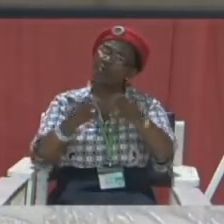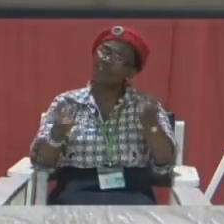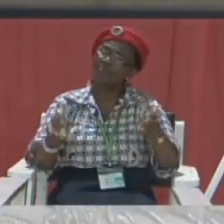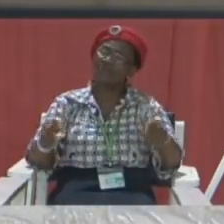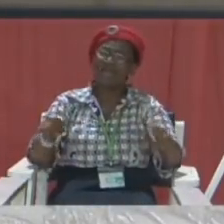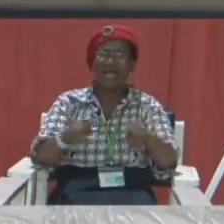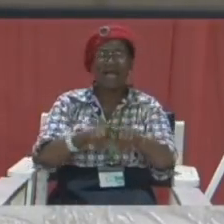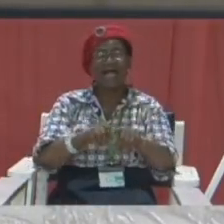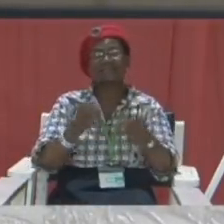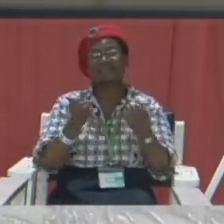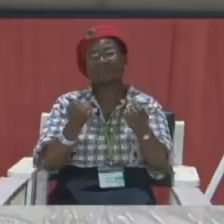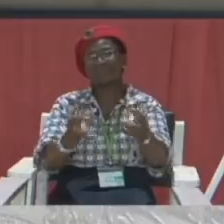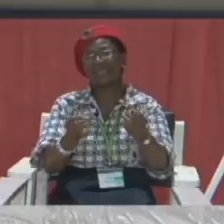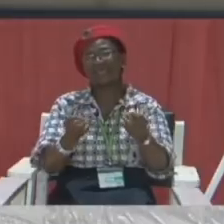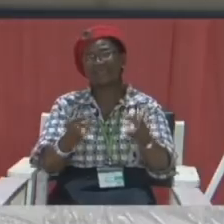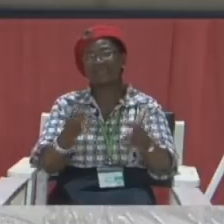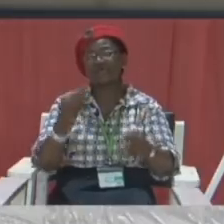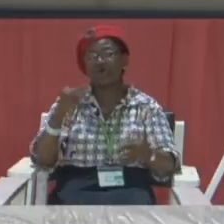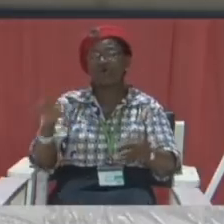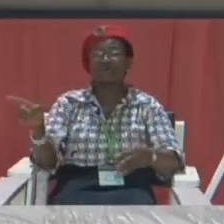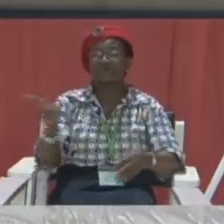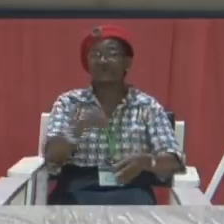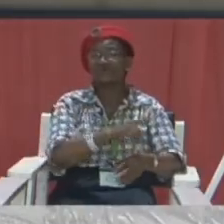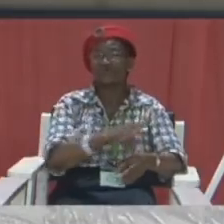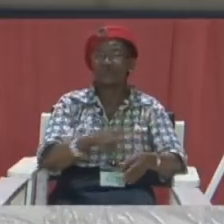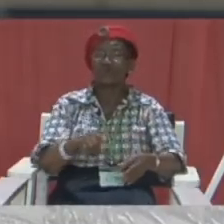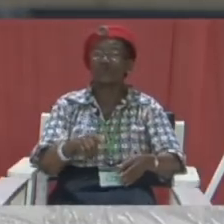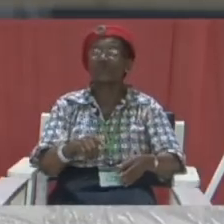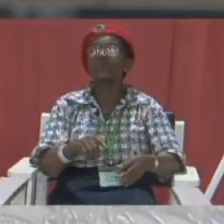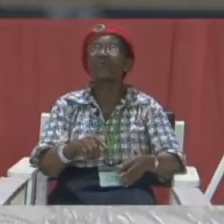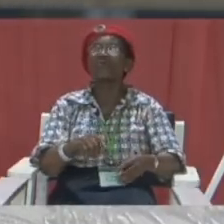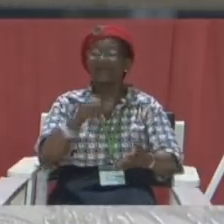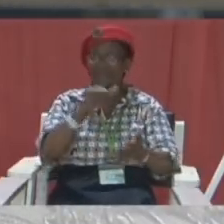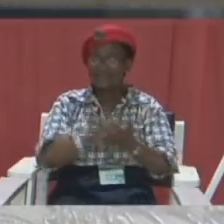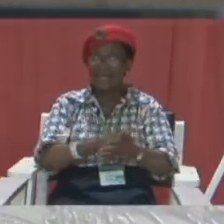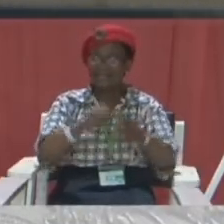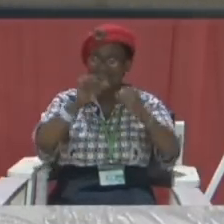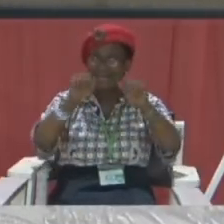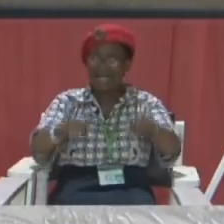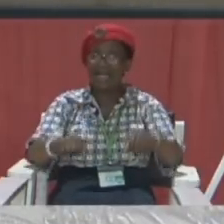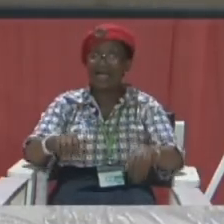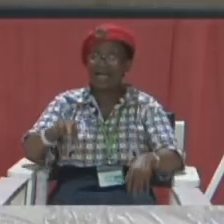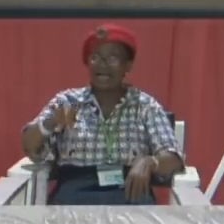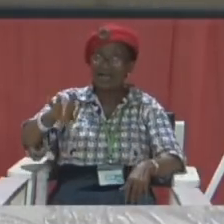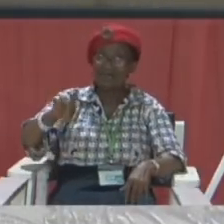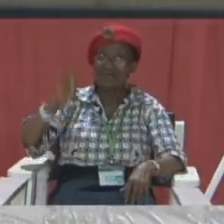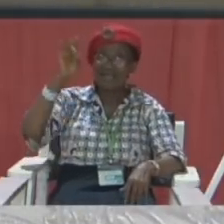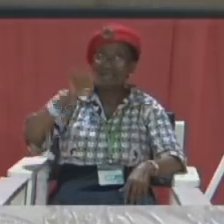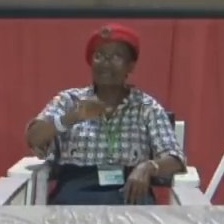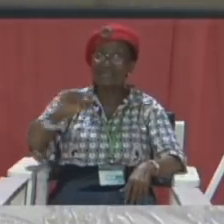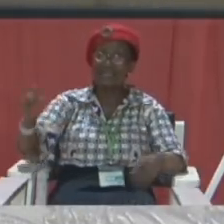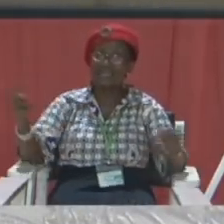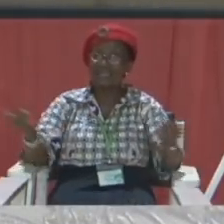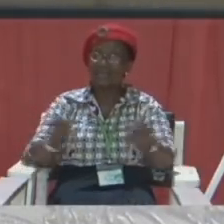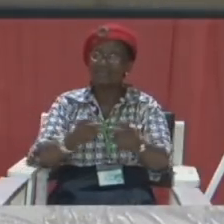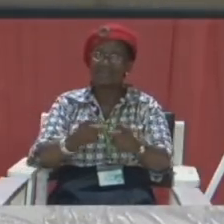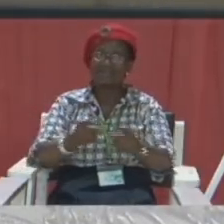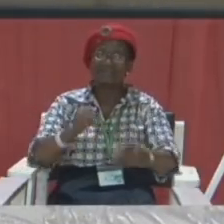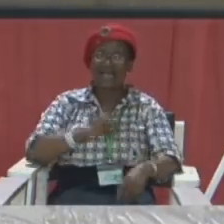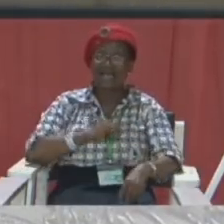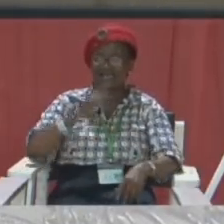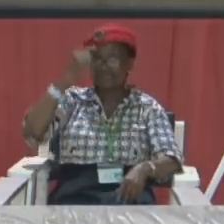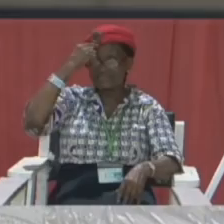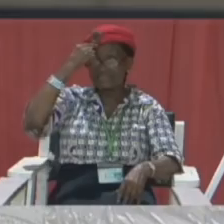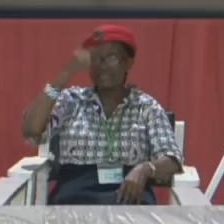many of you as can find the space, I think I will give you 15